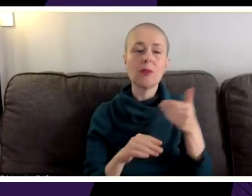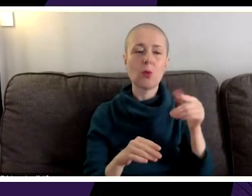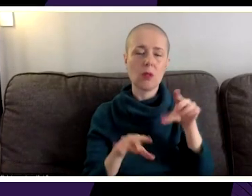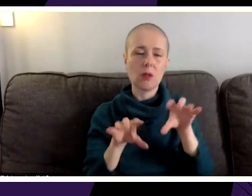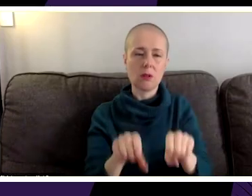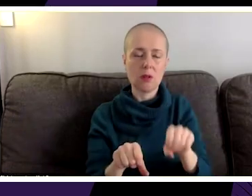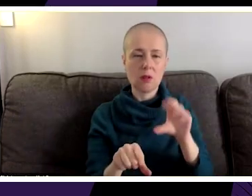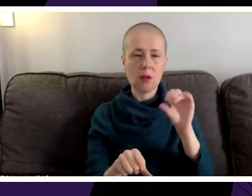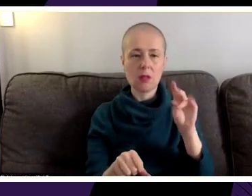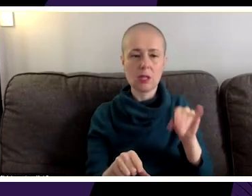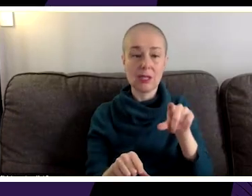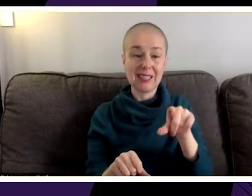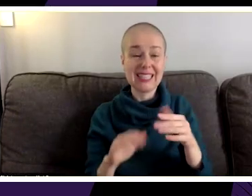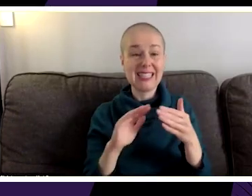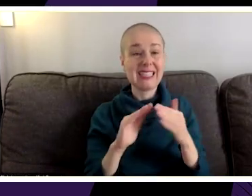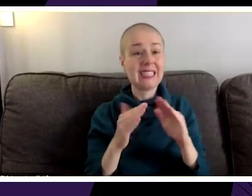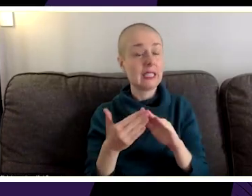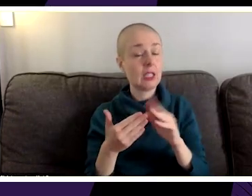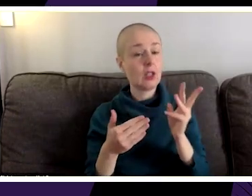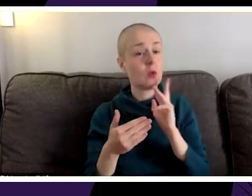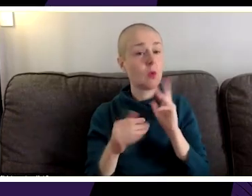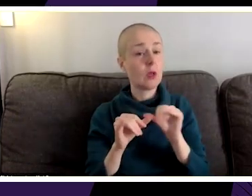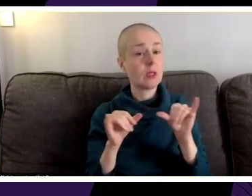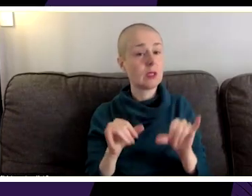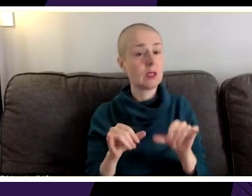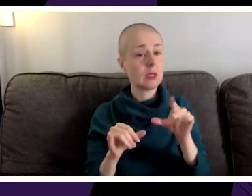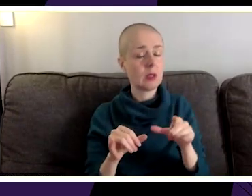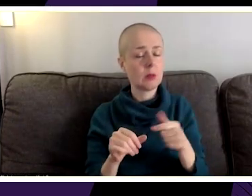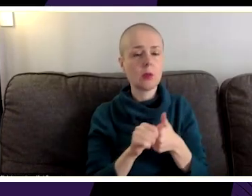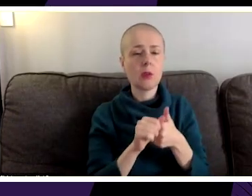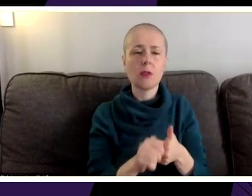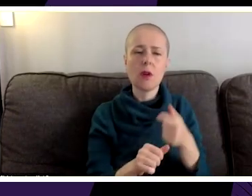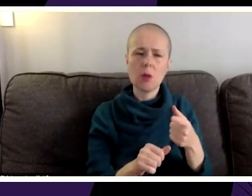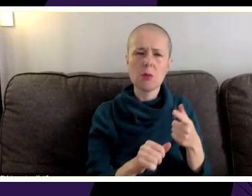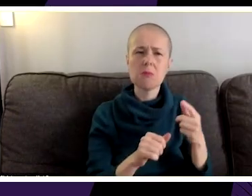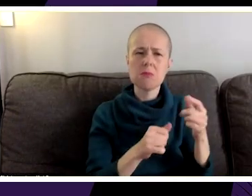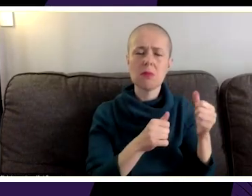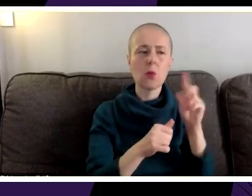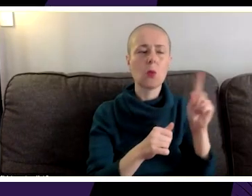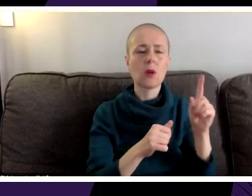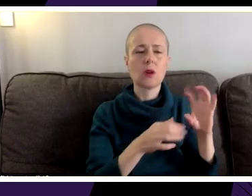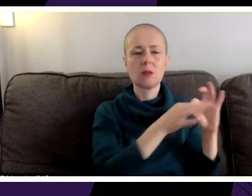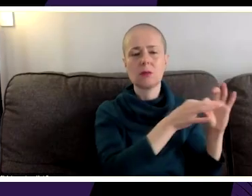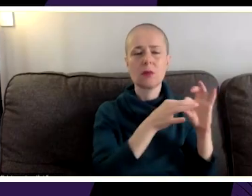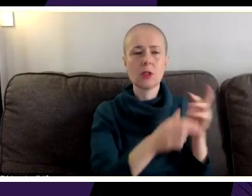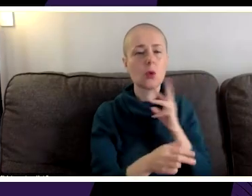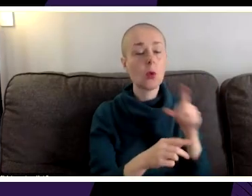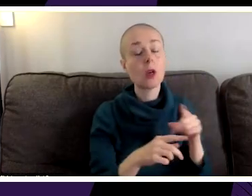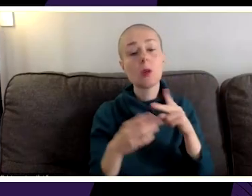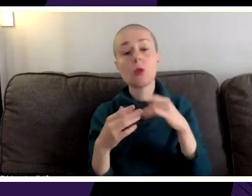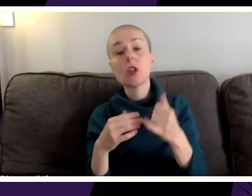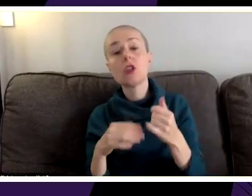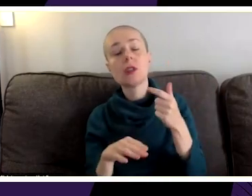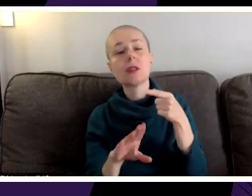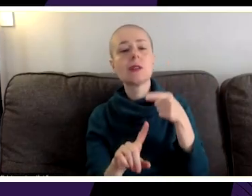the city water system was based on the idea of coexistence with water. The project now is based on the